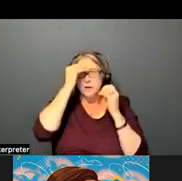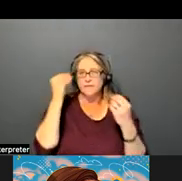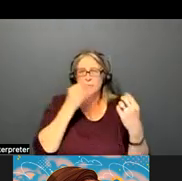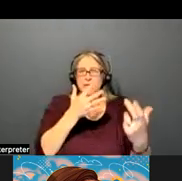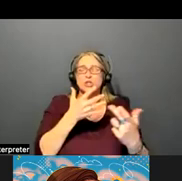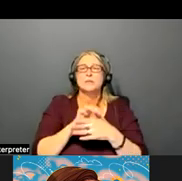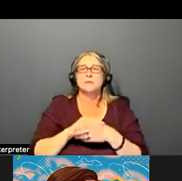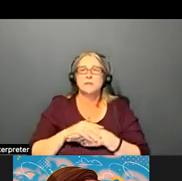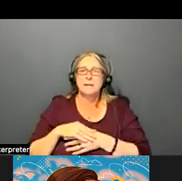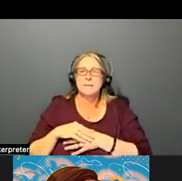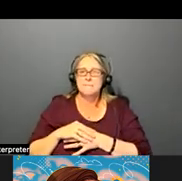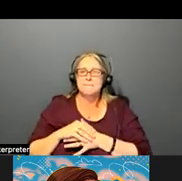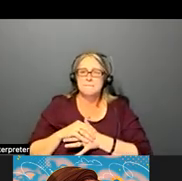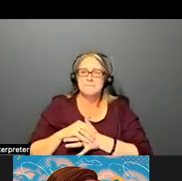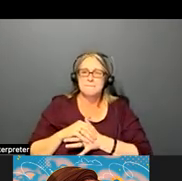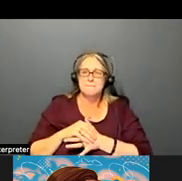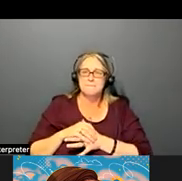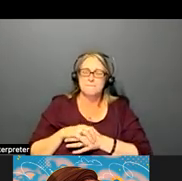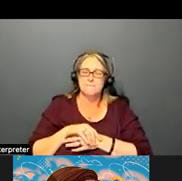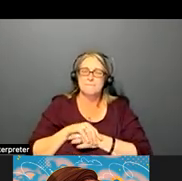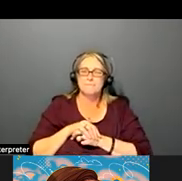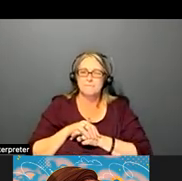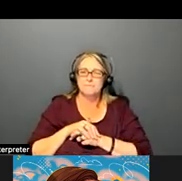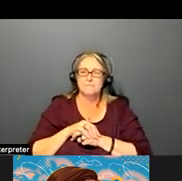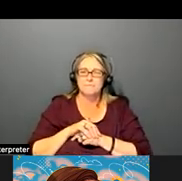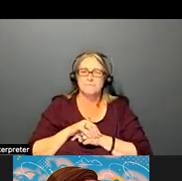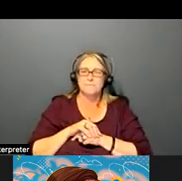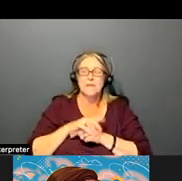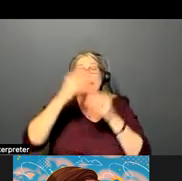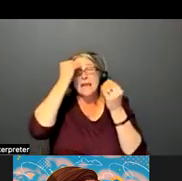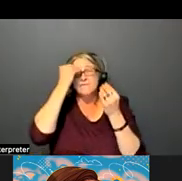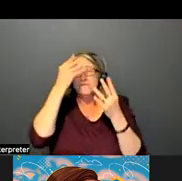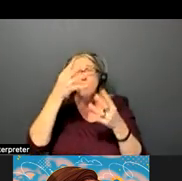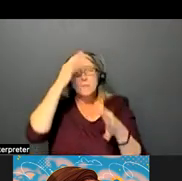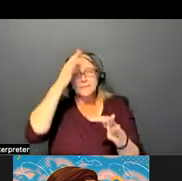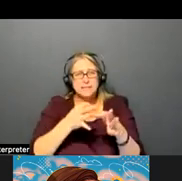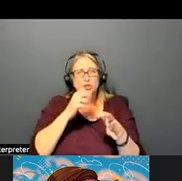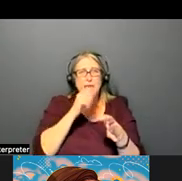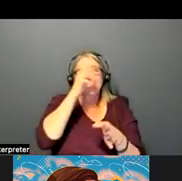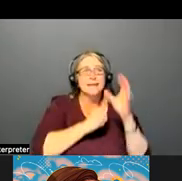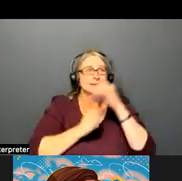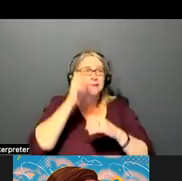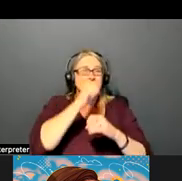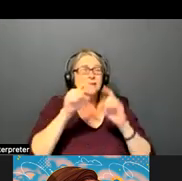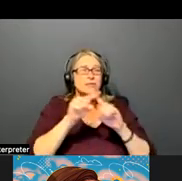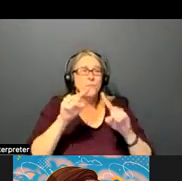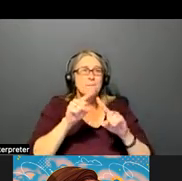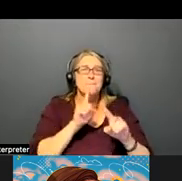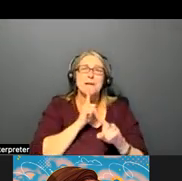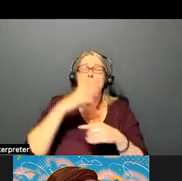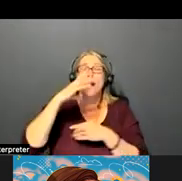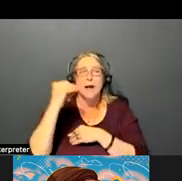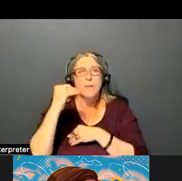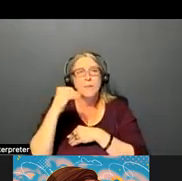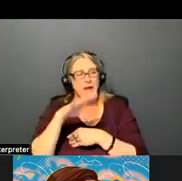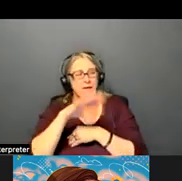and inform decisions and inform different opportunities from that.